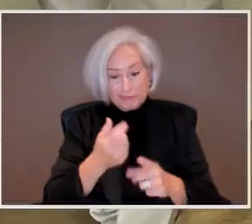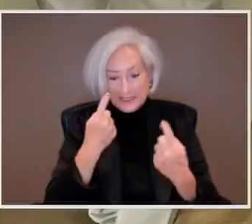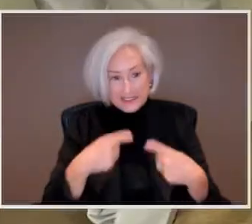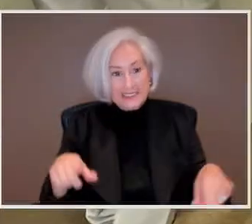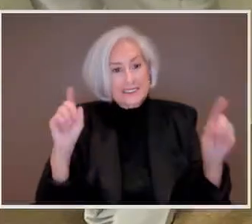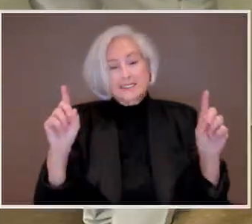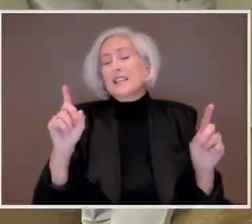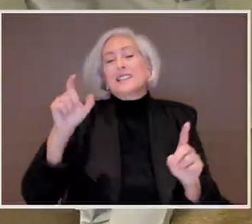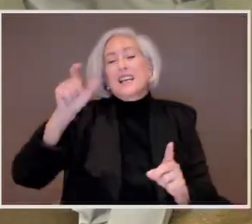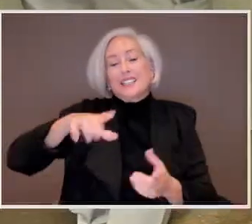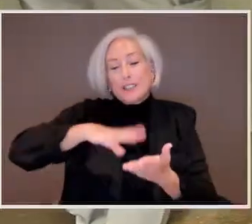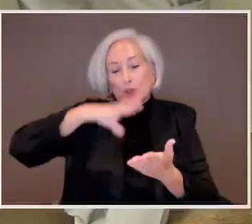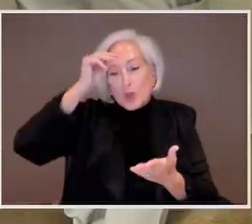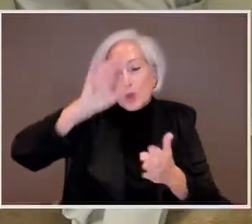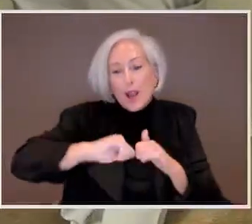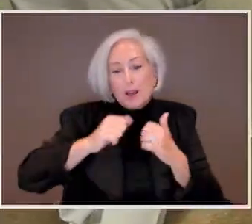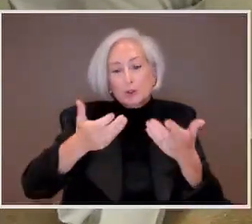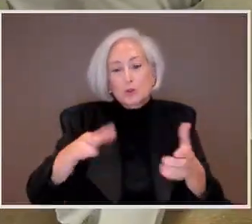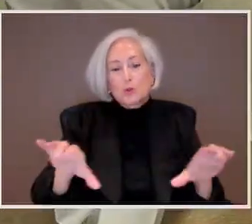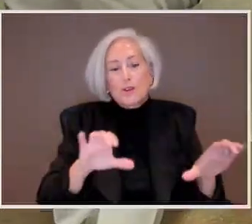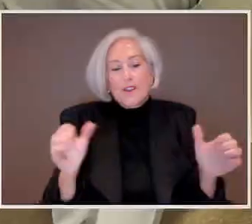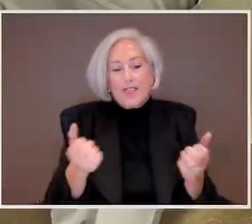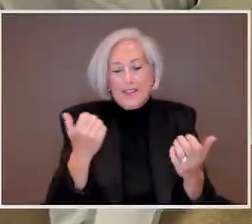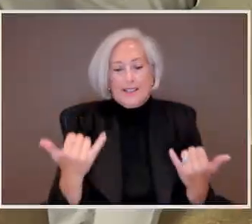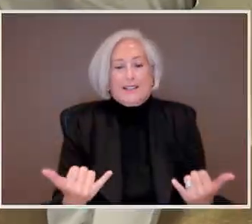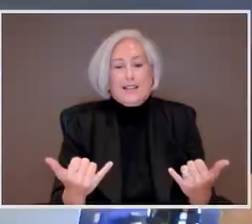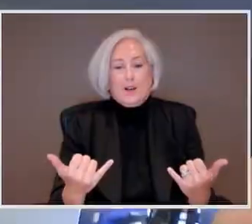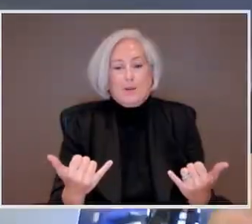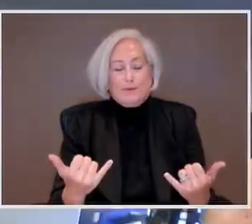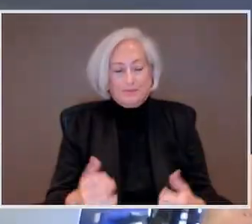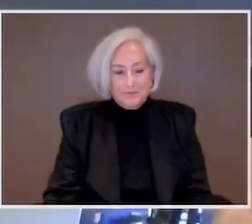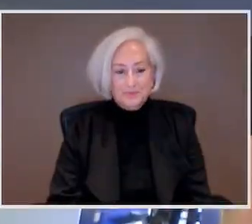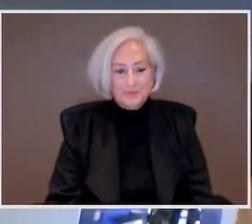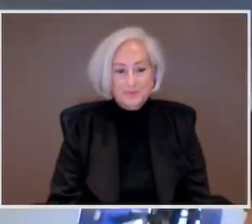everything now. And that's where the real work began.